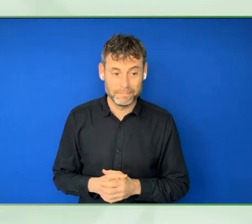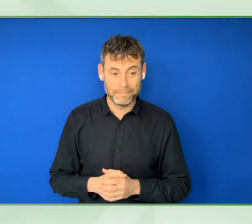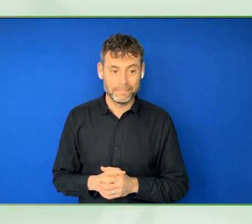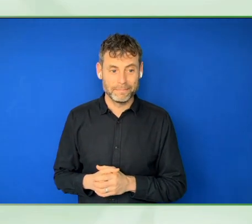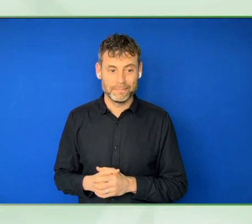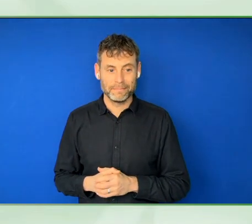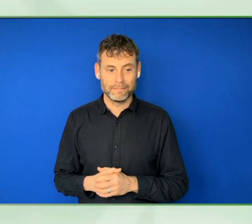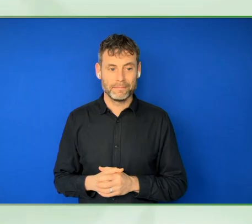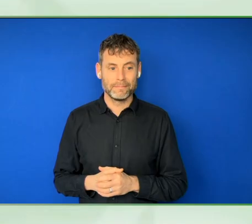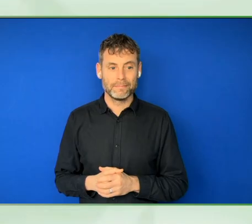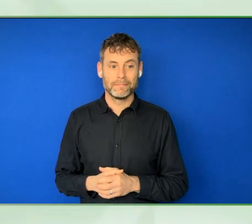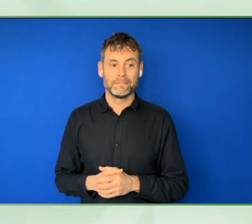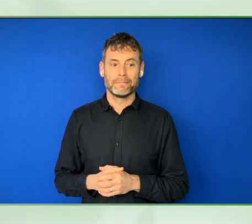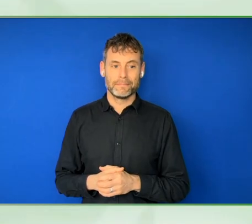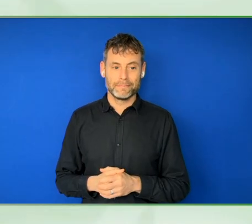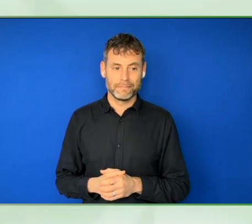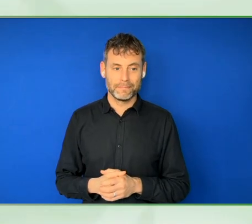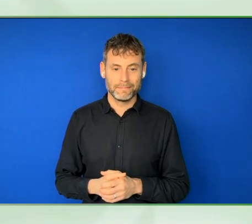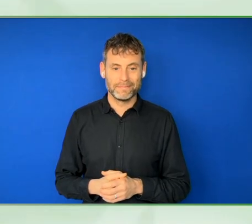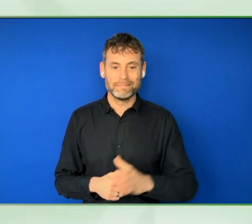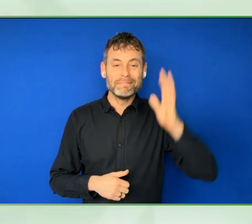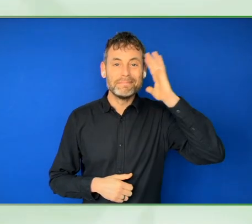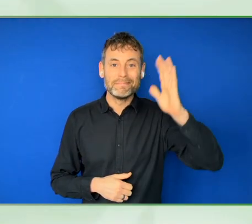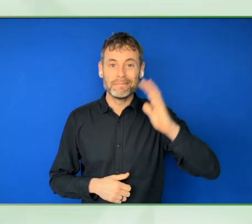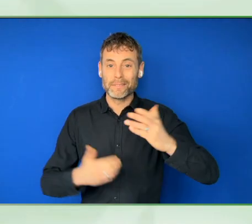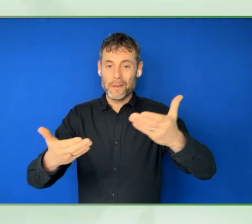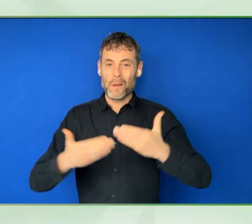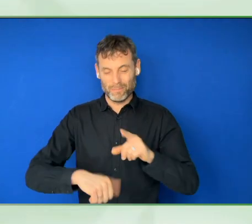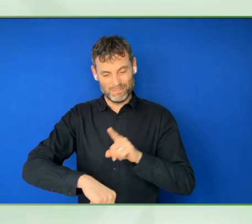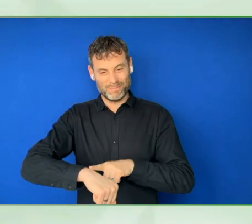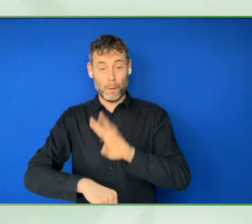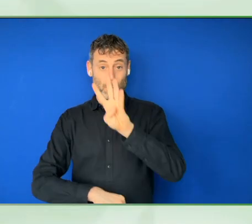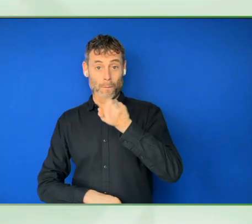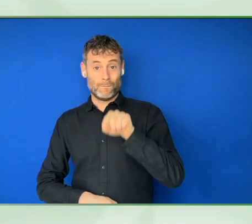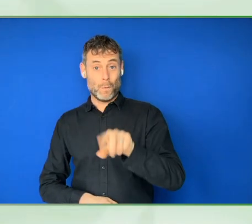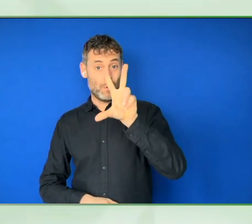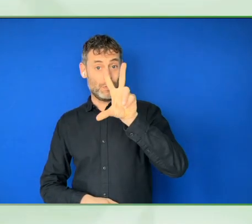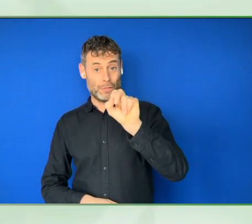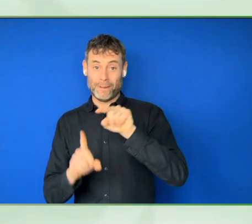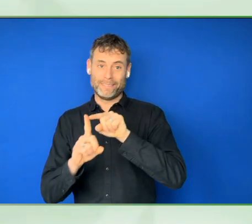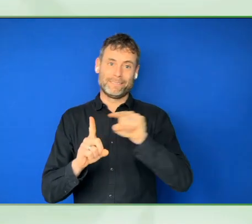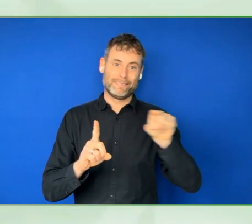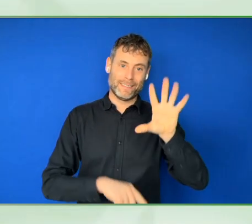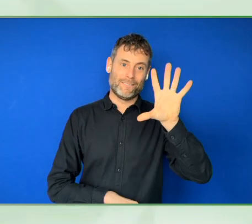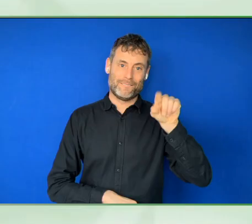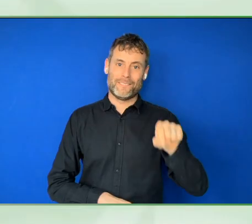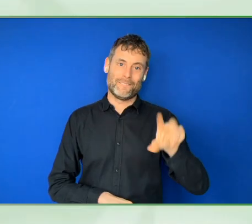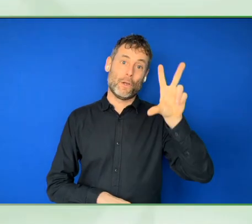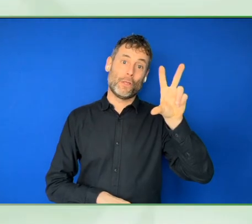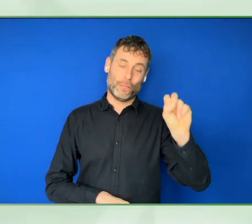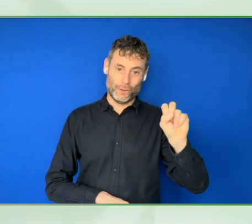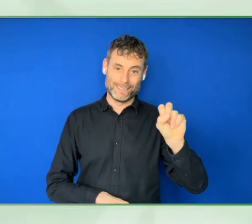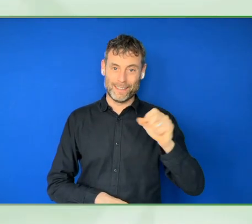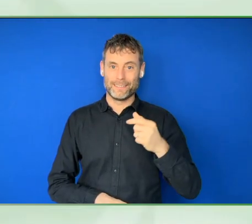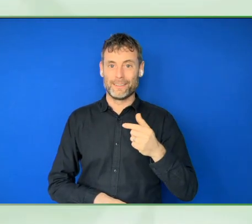And so, welcome to the 4:30 on Thursday session. And walking into this room, I can tell that the